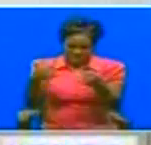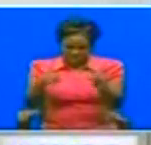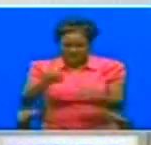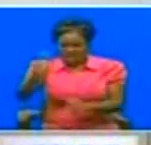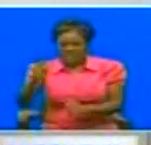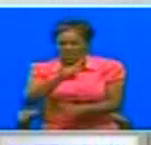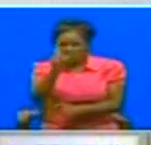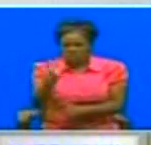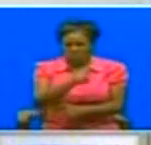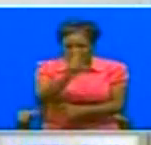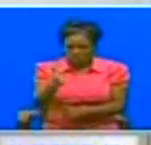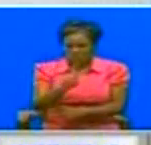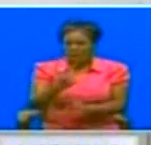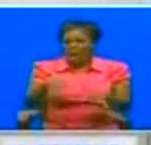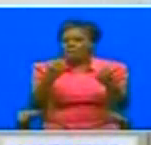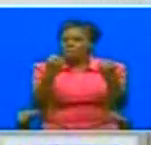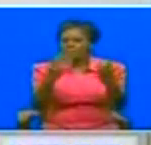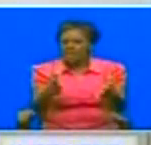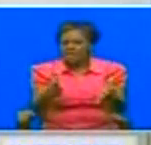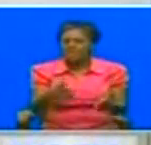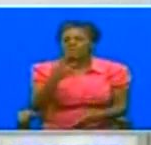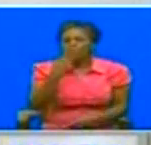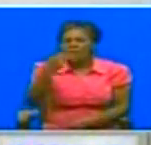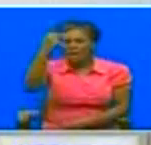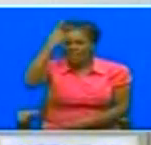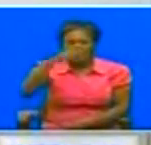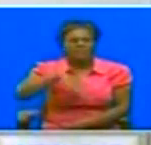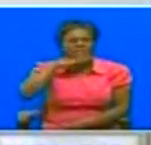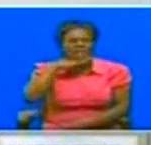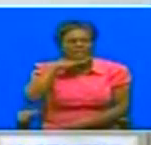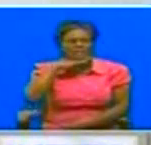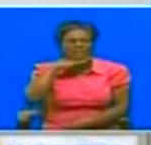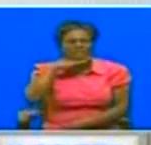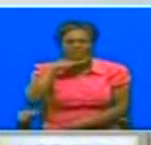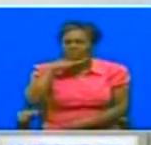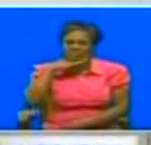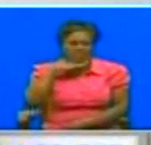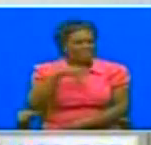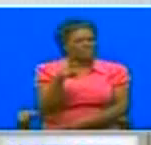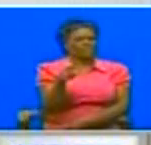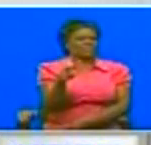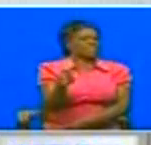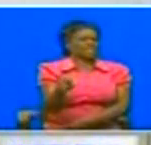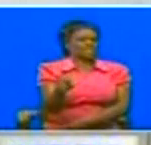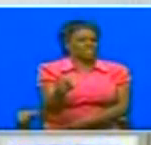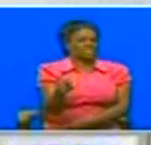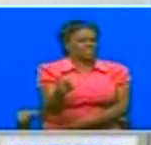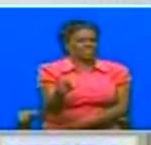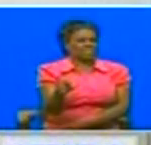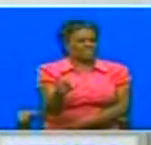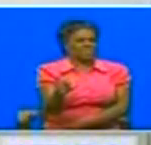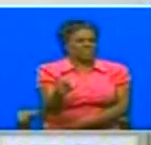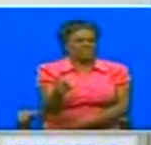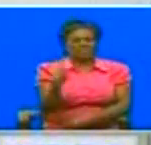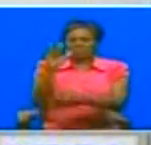series of questions until we get to, how many of you have lost parents? And for me, that is in itself, you know, profiling